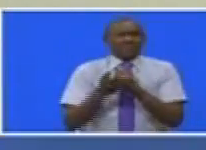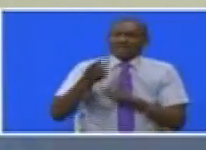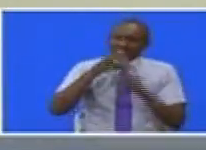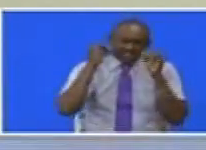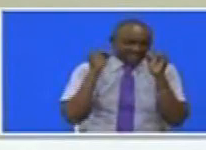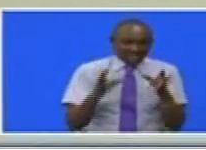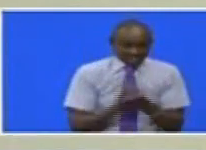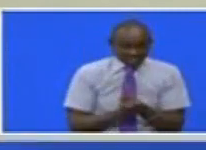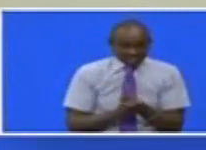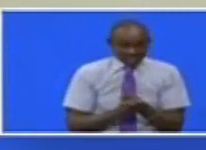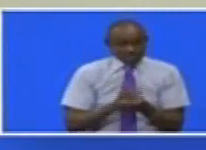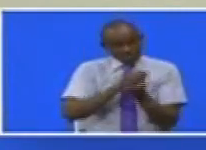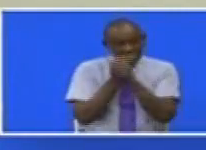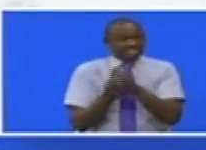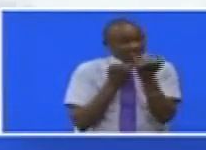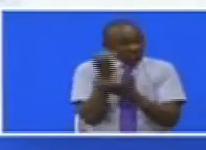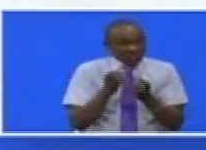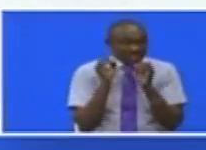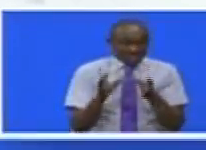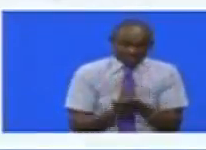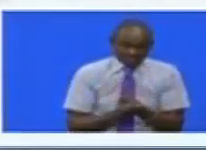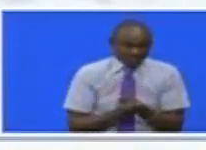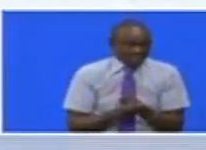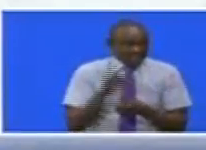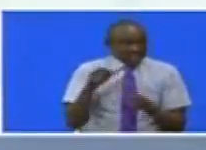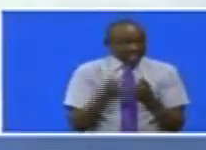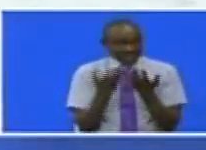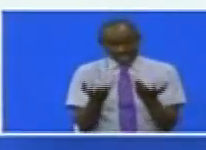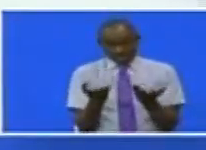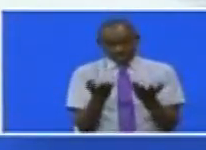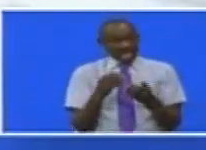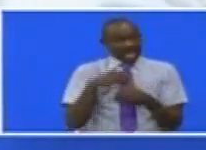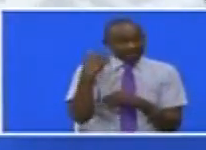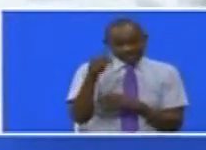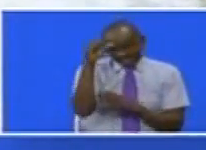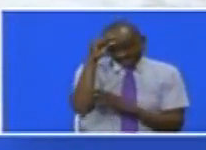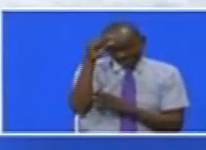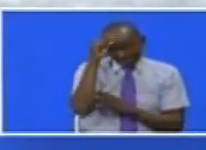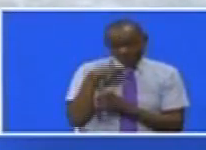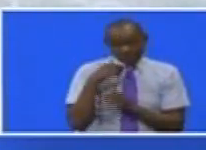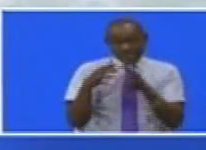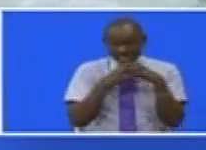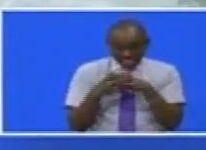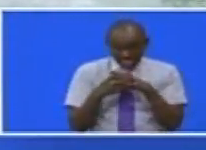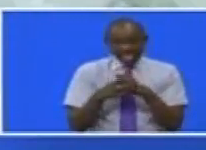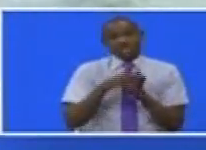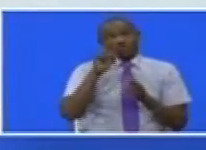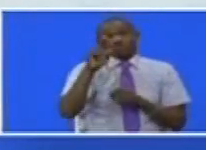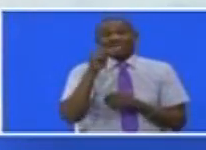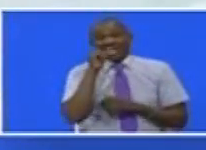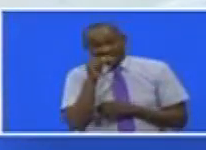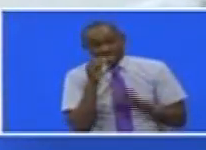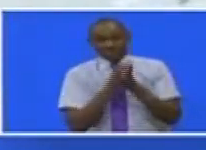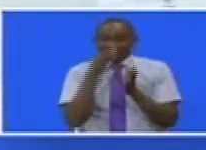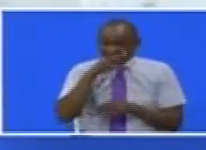us revive our economy. The move comes months after the governments of the United States, United Kingdom and